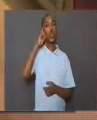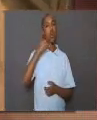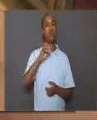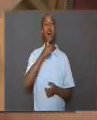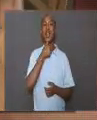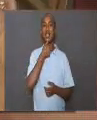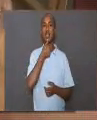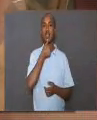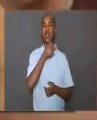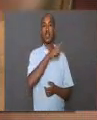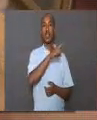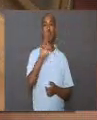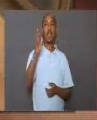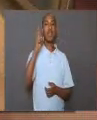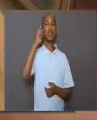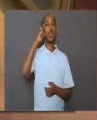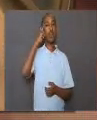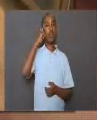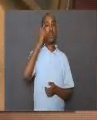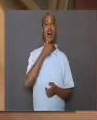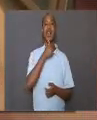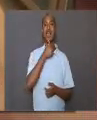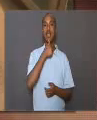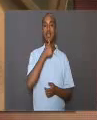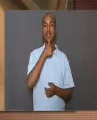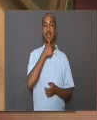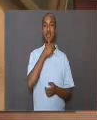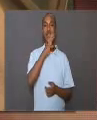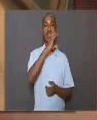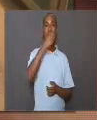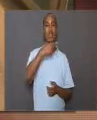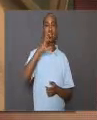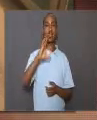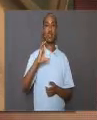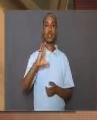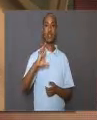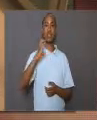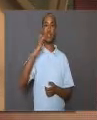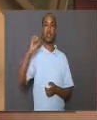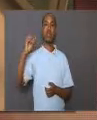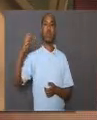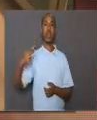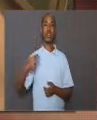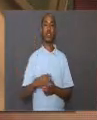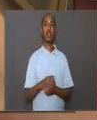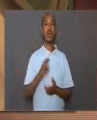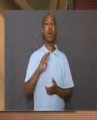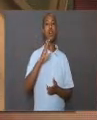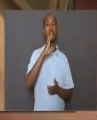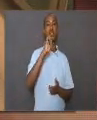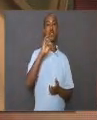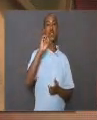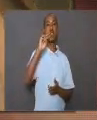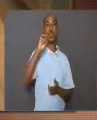acids, you might think of acetic acid in vinegar or citric acid in